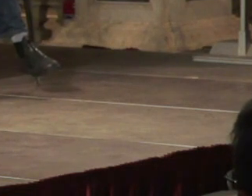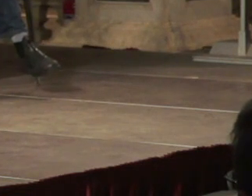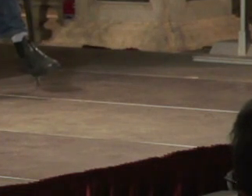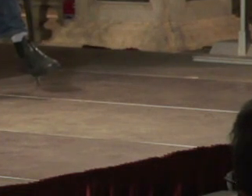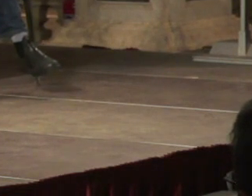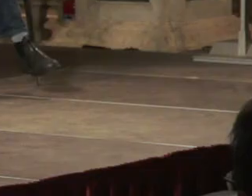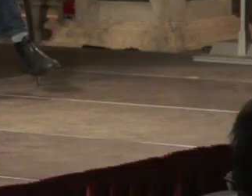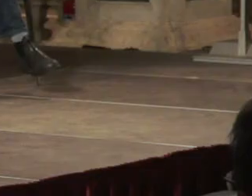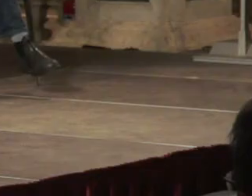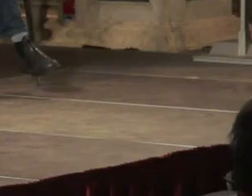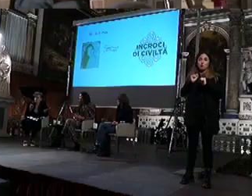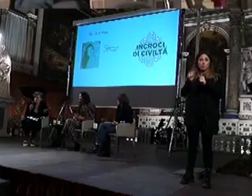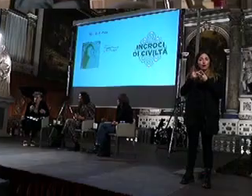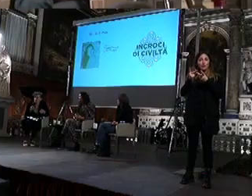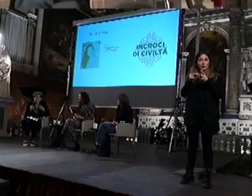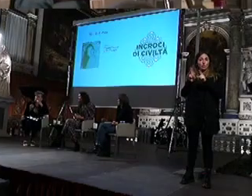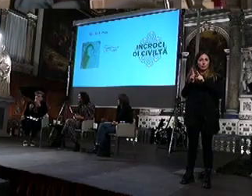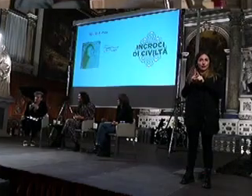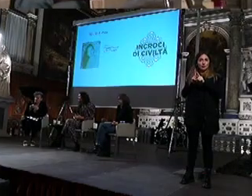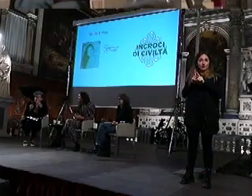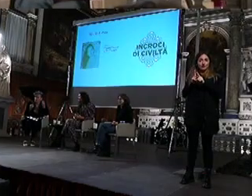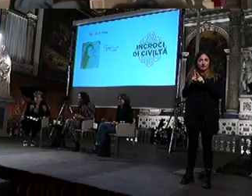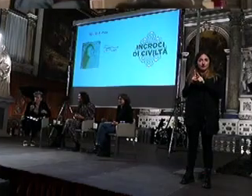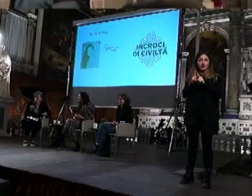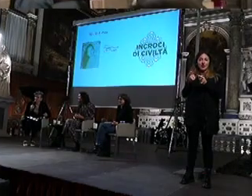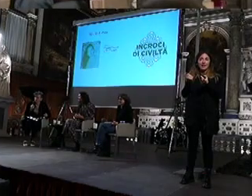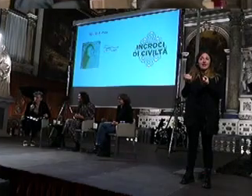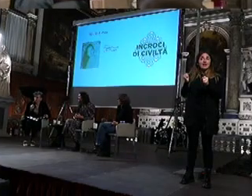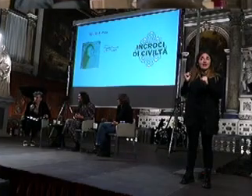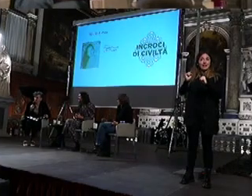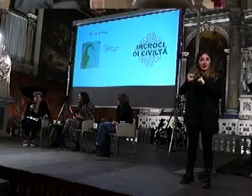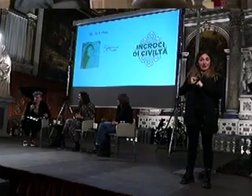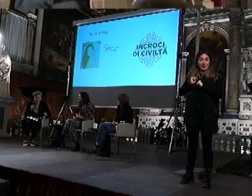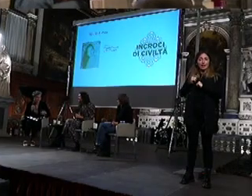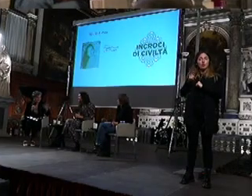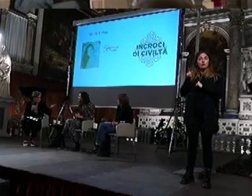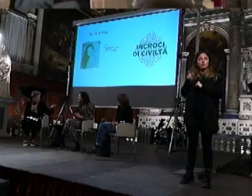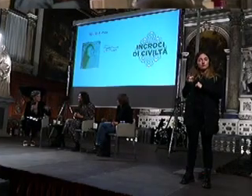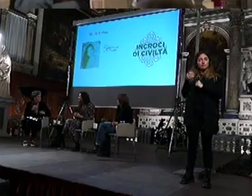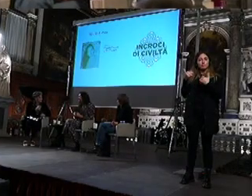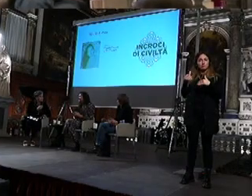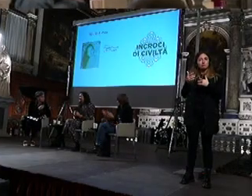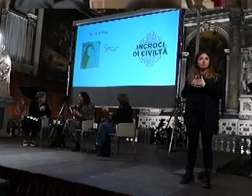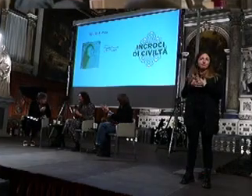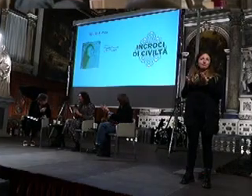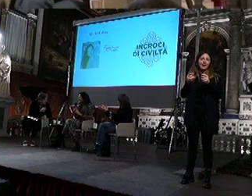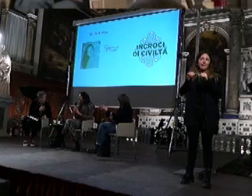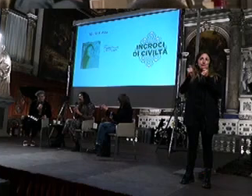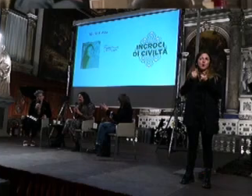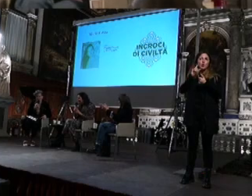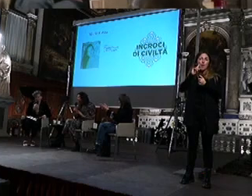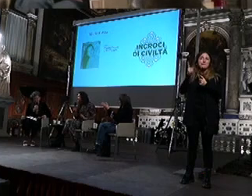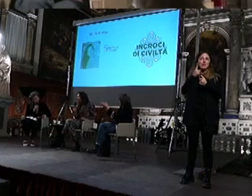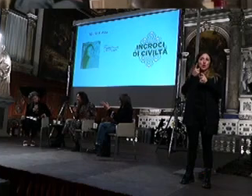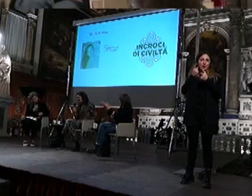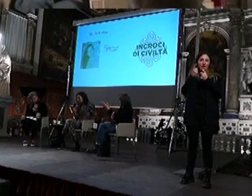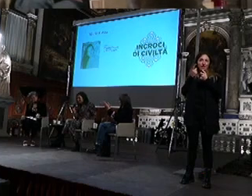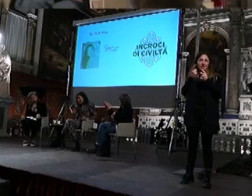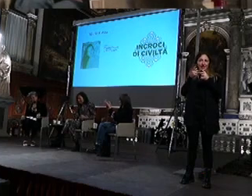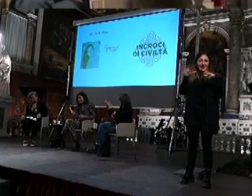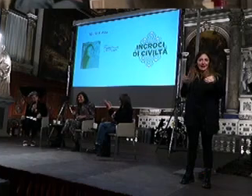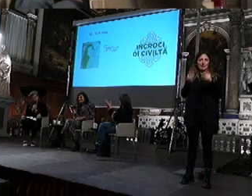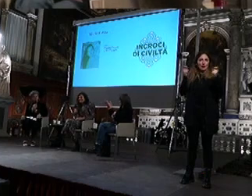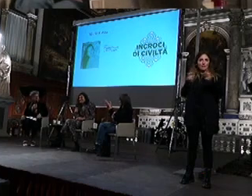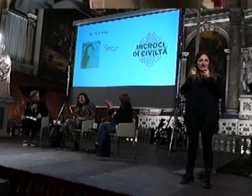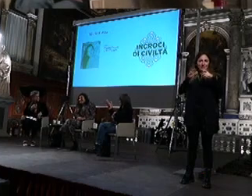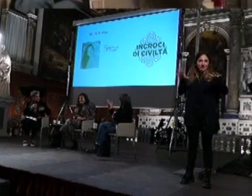a perfect way to close the beginning of a literary festival. Thank you. Yes, thank you very thank much. You. Thank you.